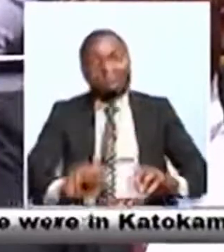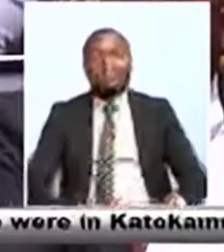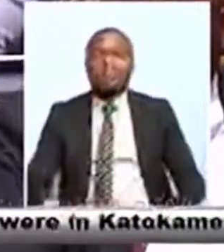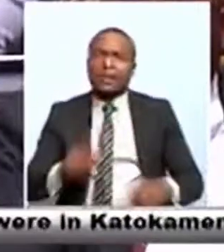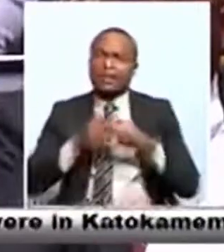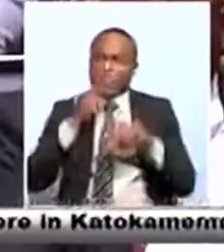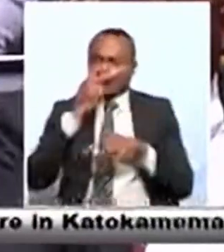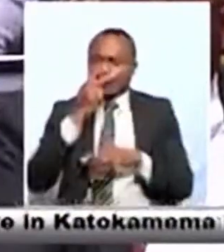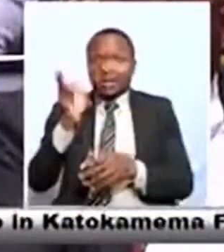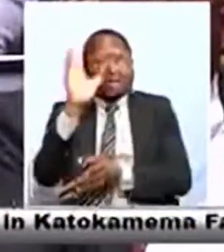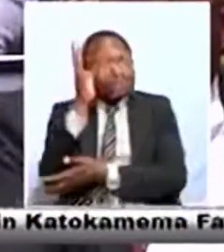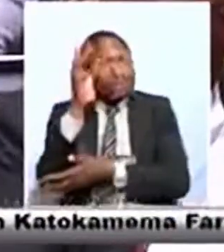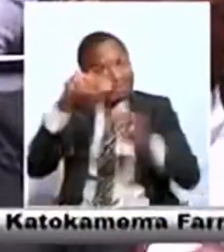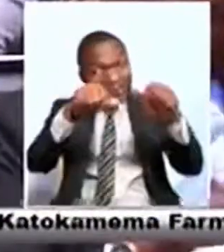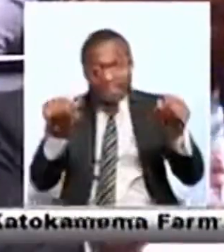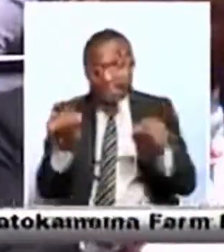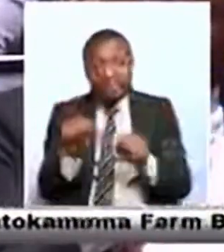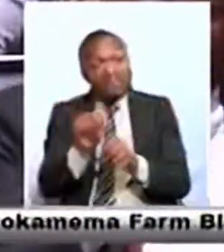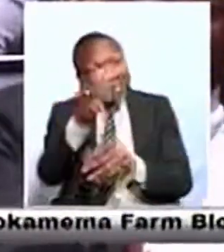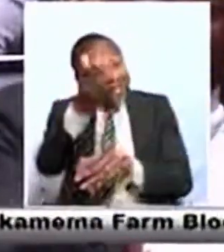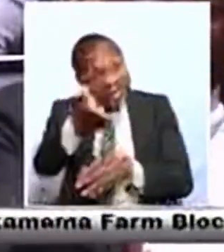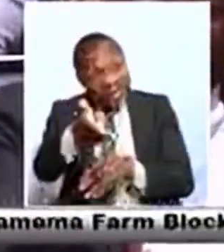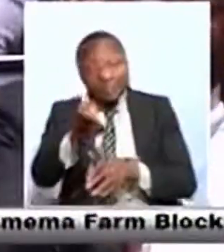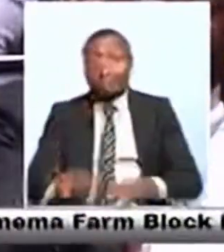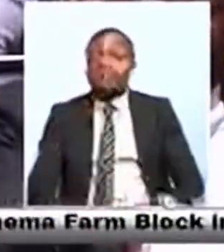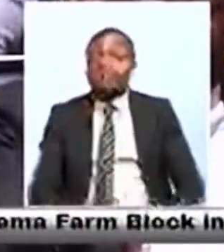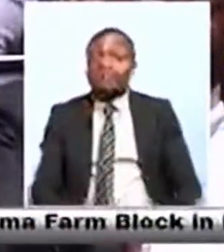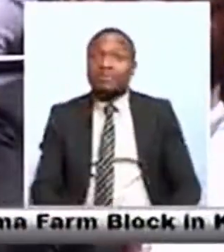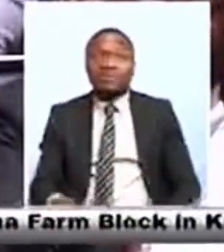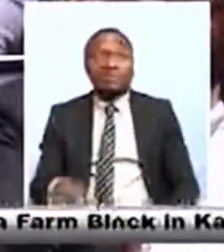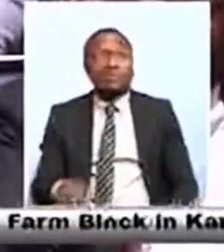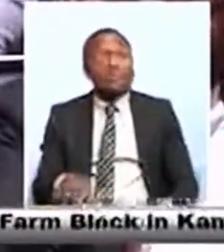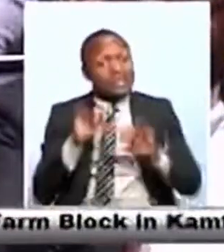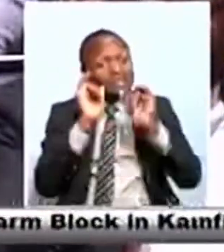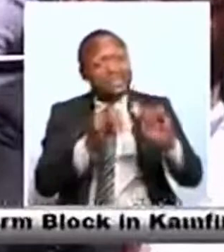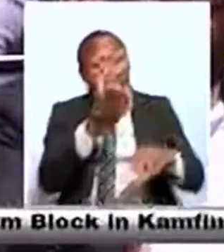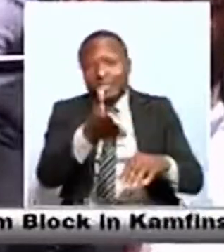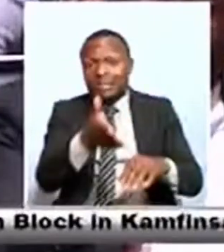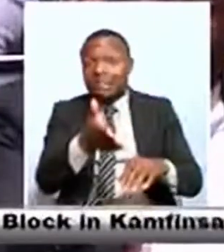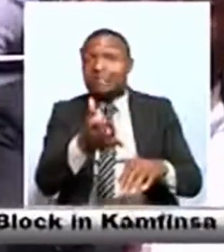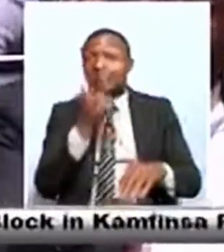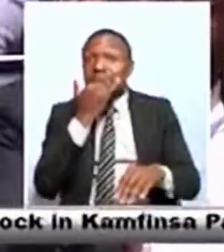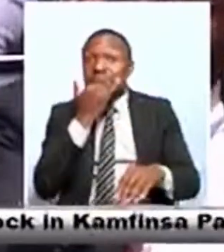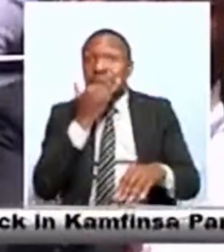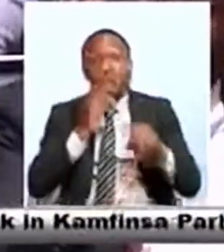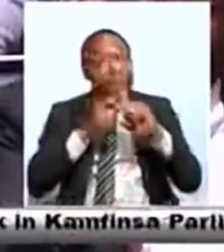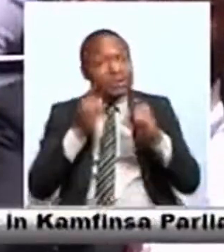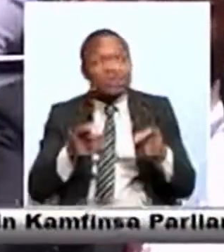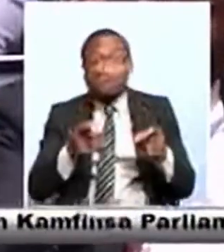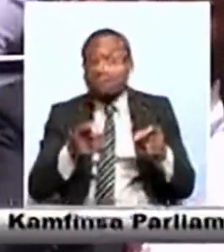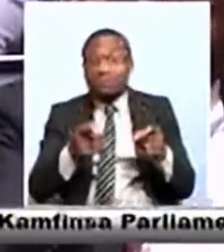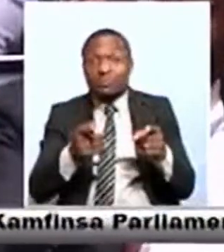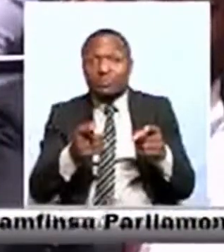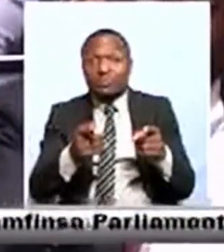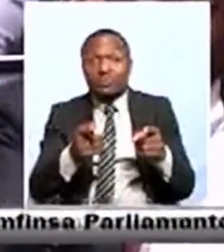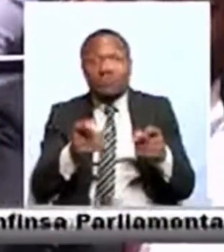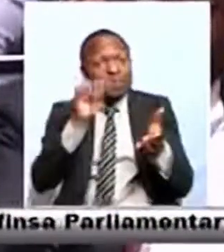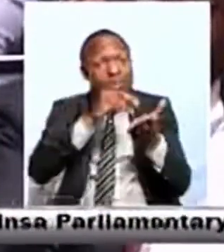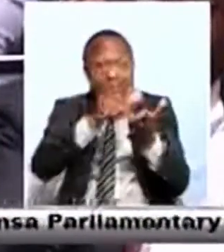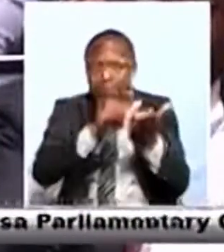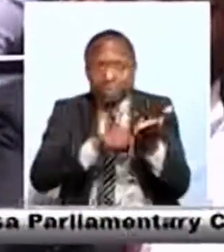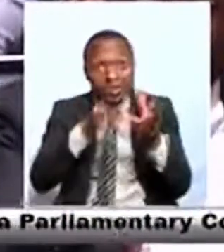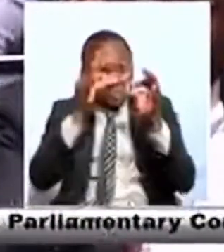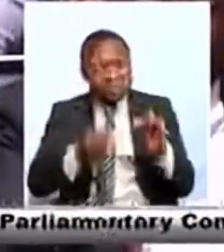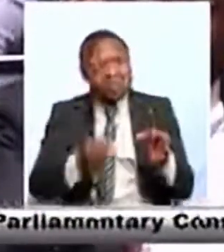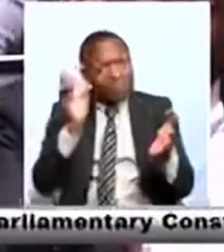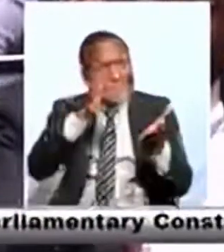it's a forest reserve. They are there illegally, but there's nothing we can do at the moment. We have not legalized it. If we are legalizing